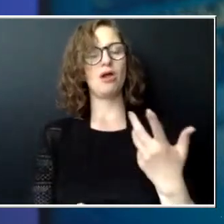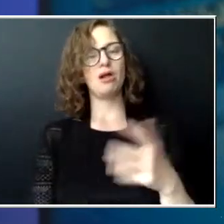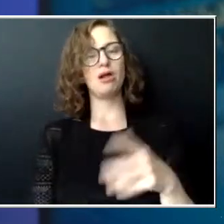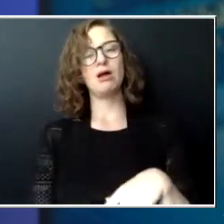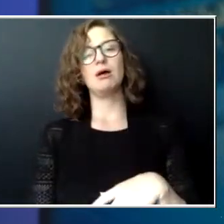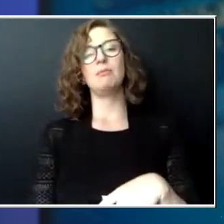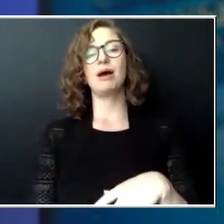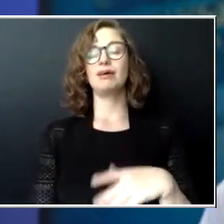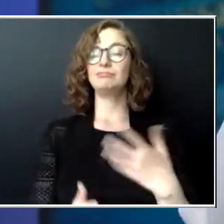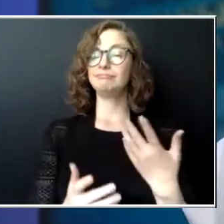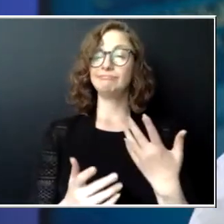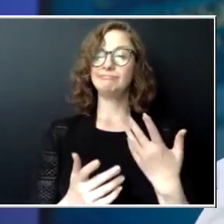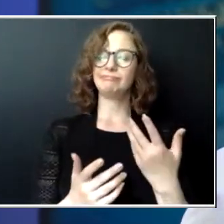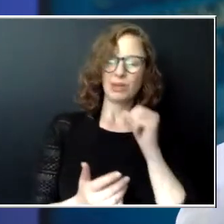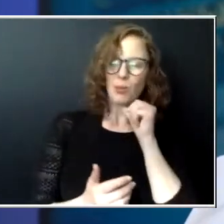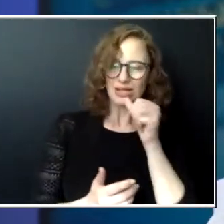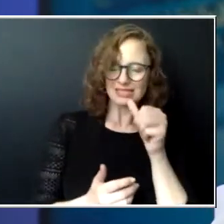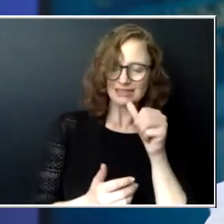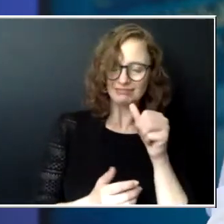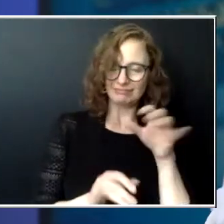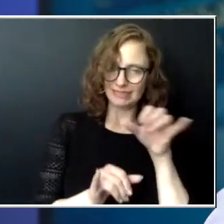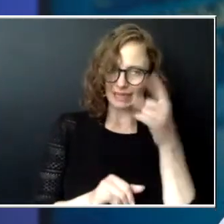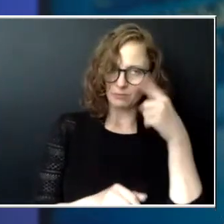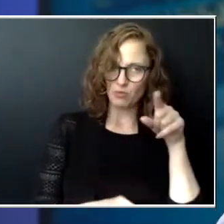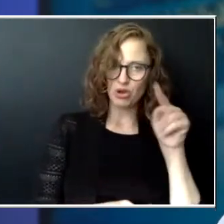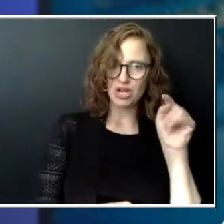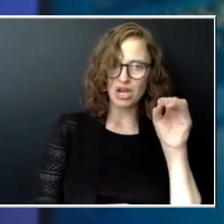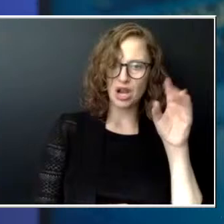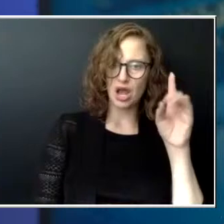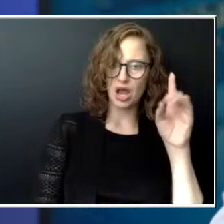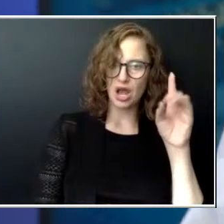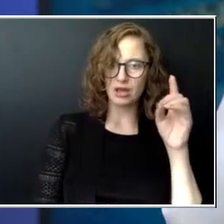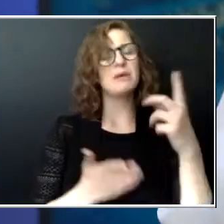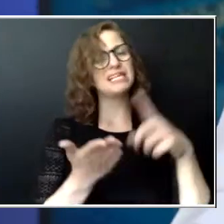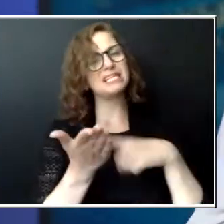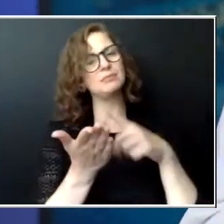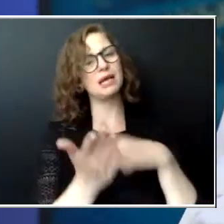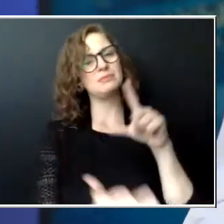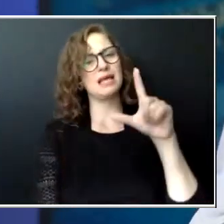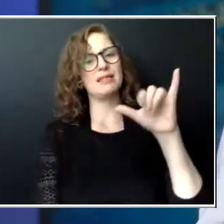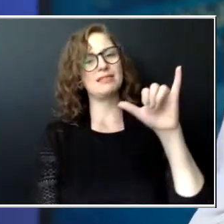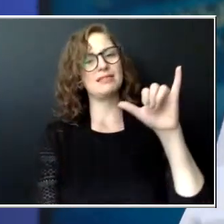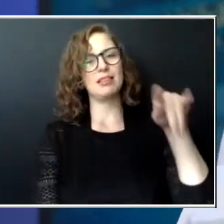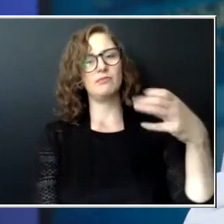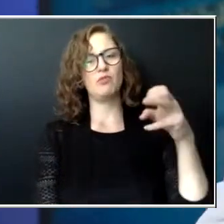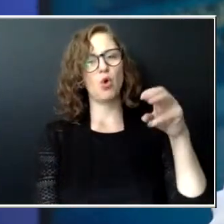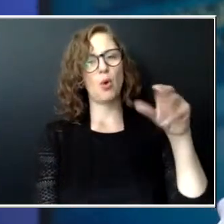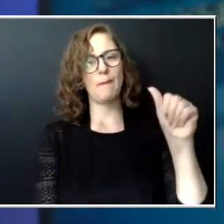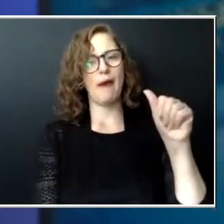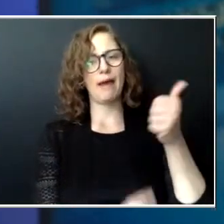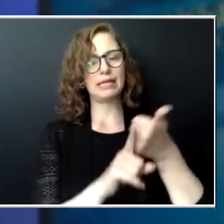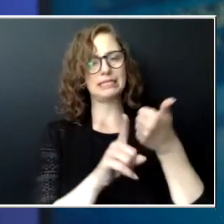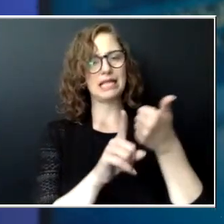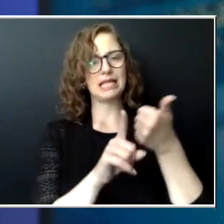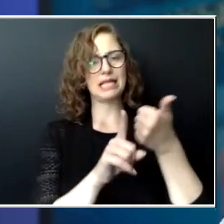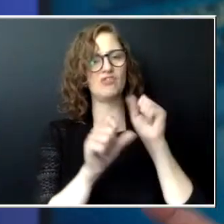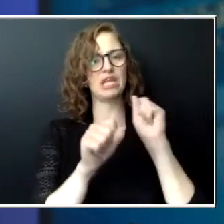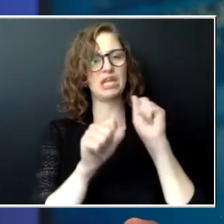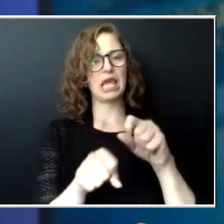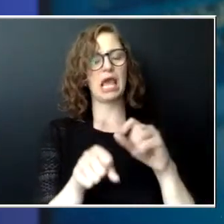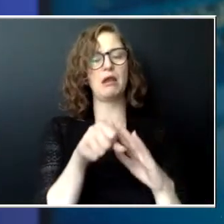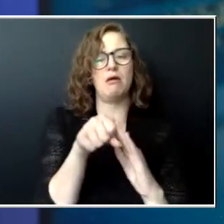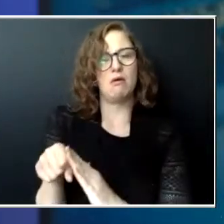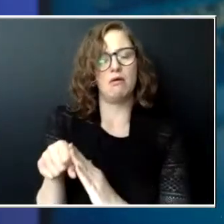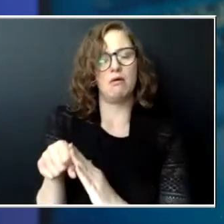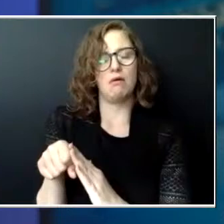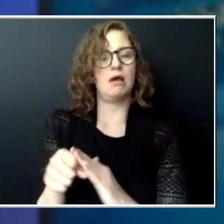itself can also suppress, it has this environment where it can suppress the action or activity of the T cells, so that can